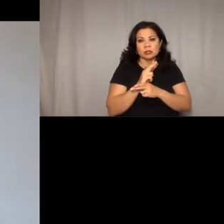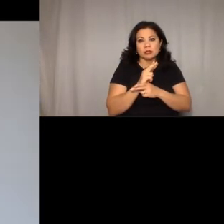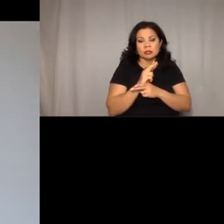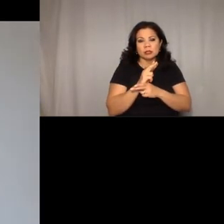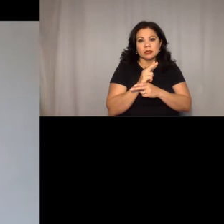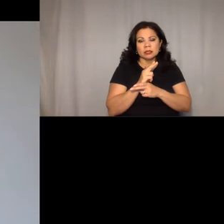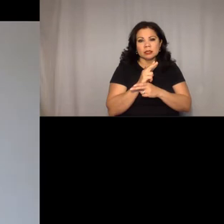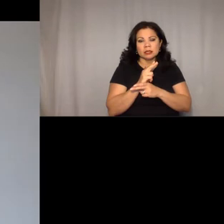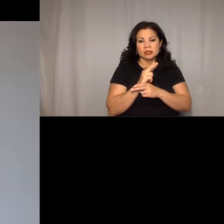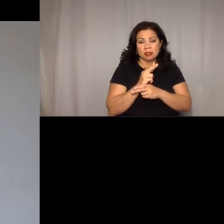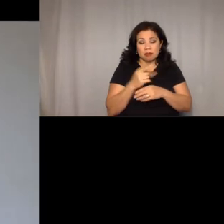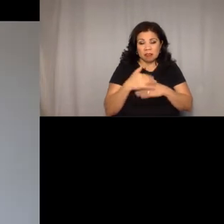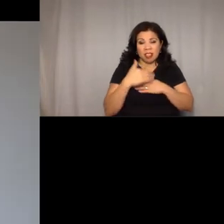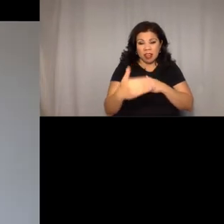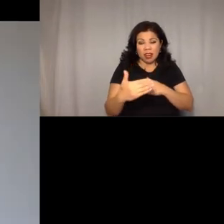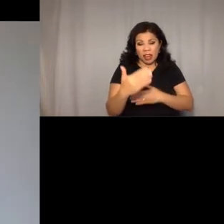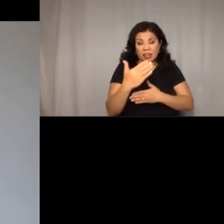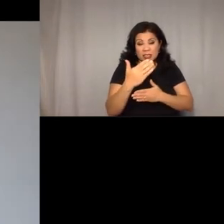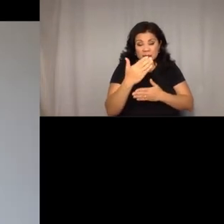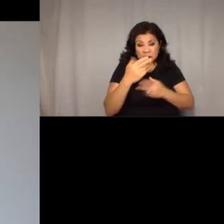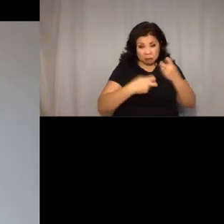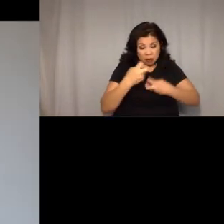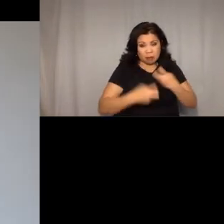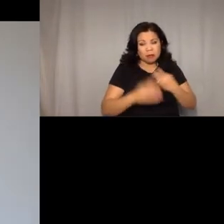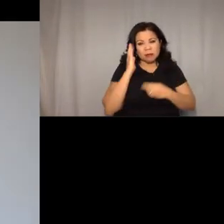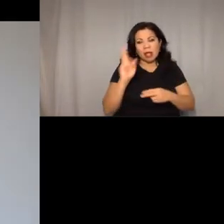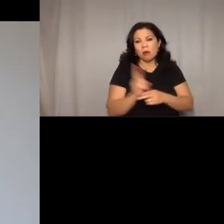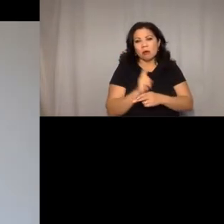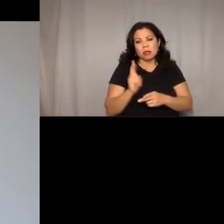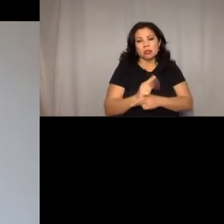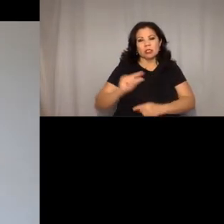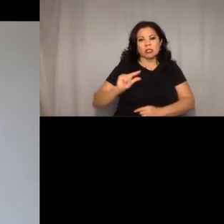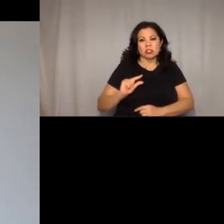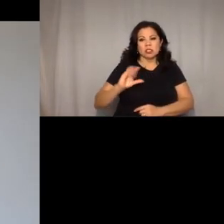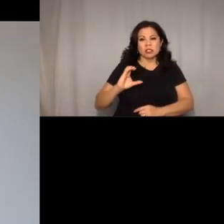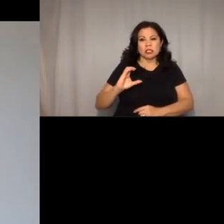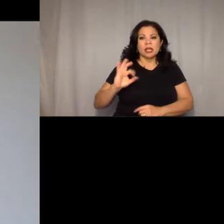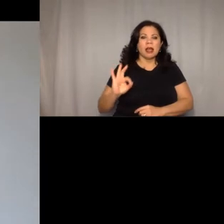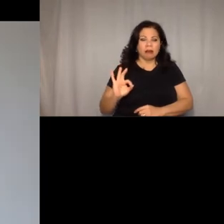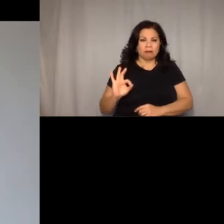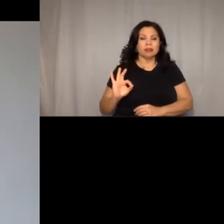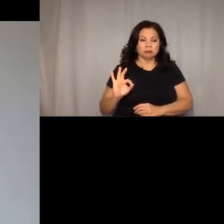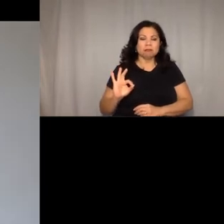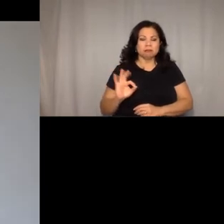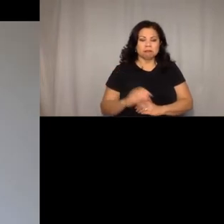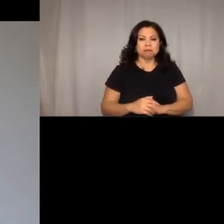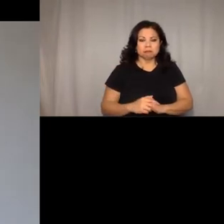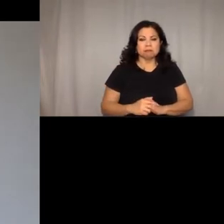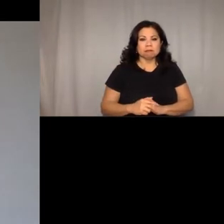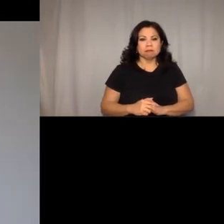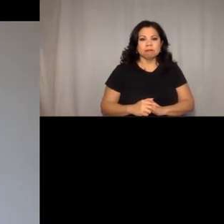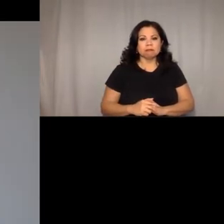once we get on to the next portion of this, I am just going to be doing the common factors. All